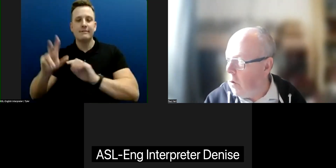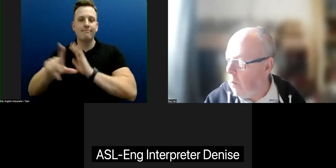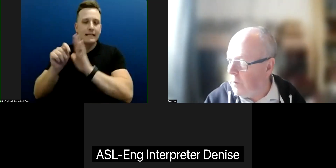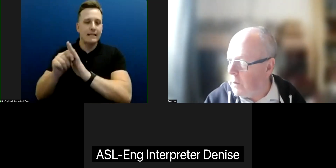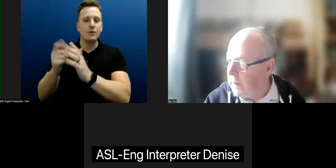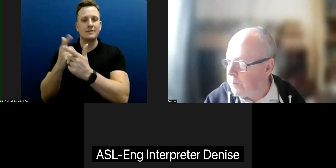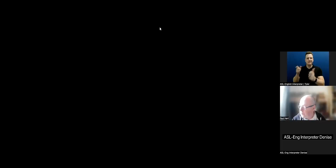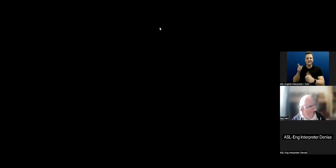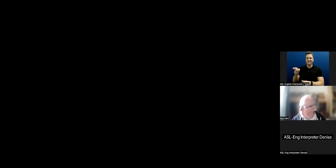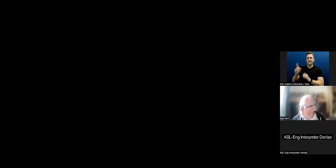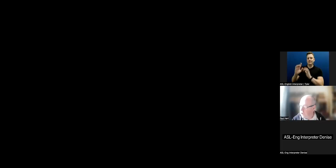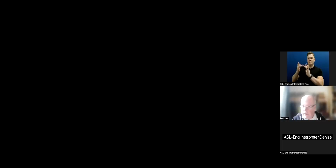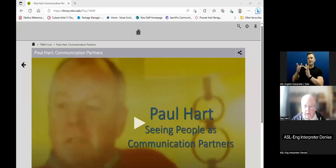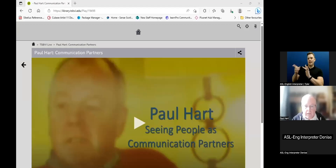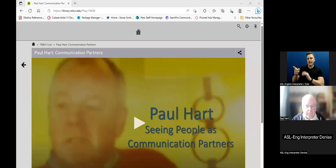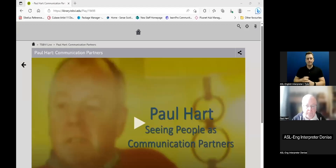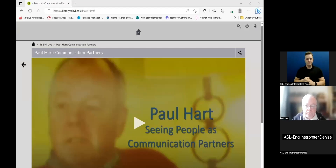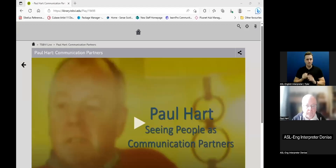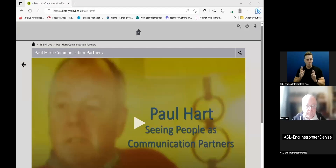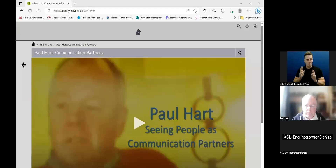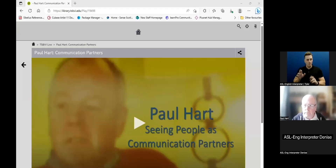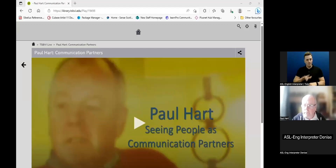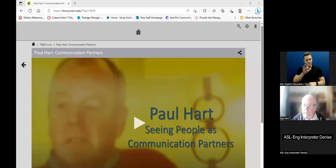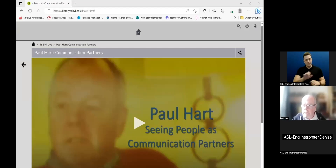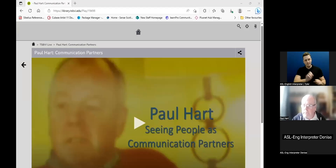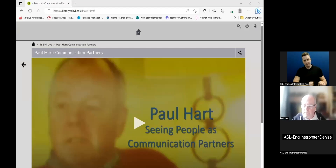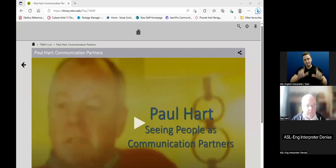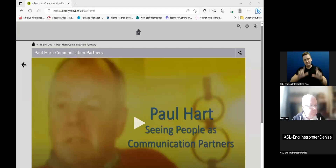to hopefully share.